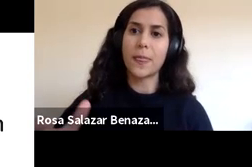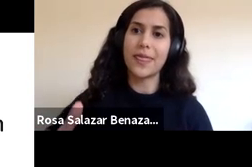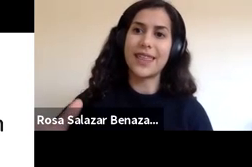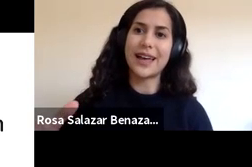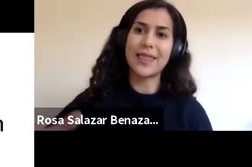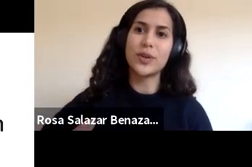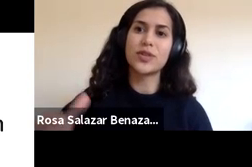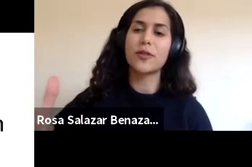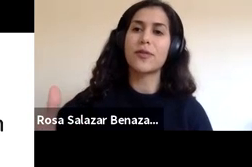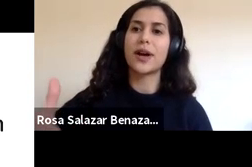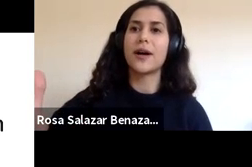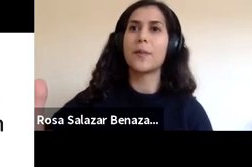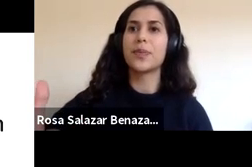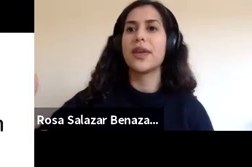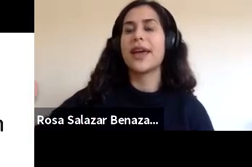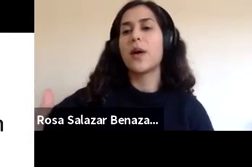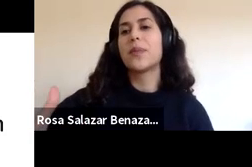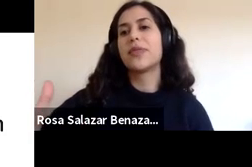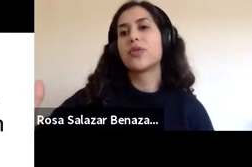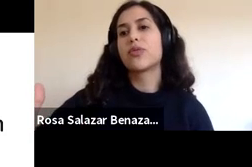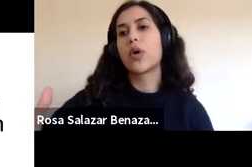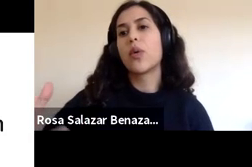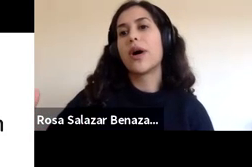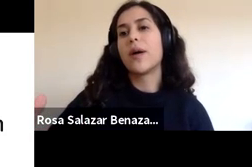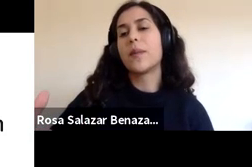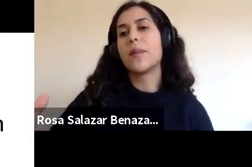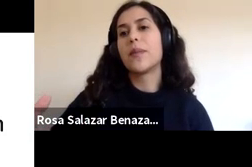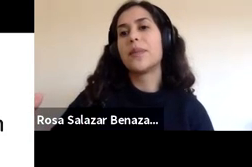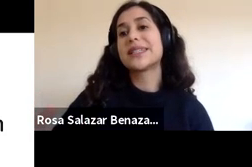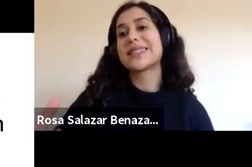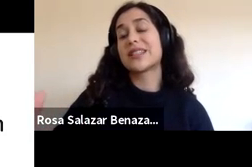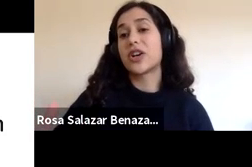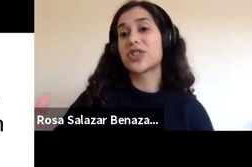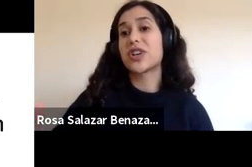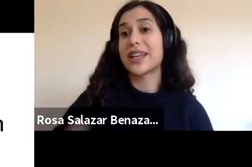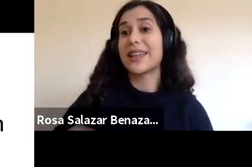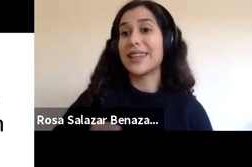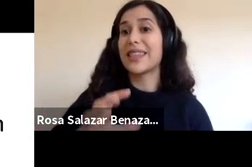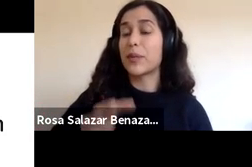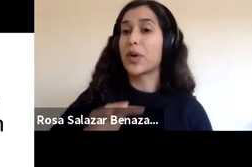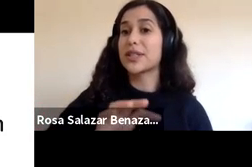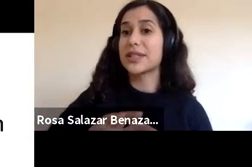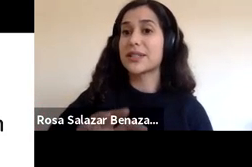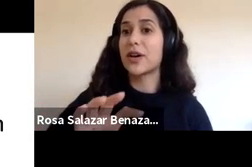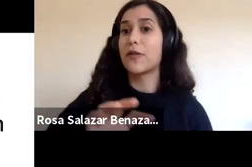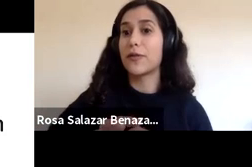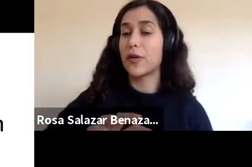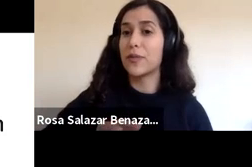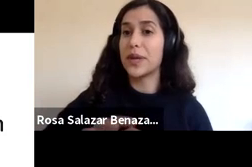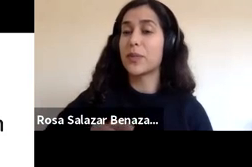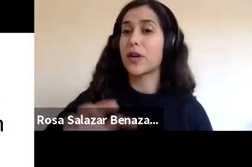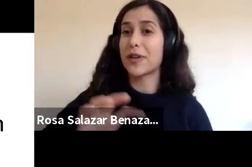where that we sort of help to grow businesses that are just starting and need that process